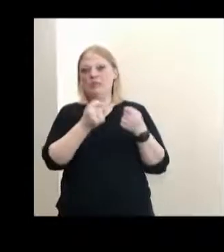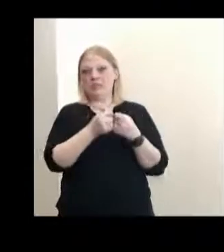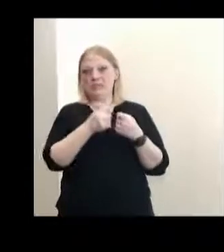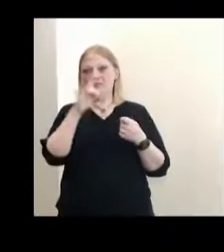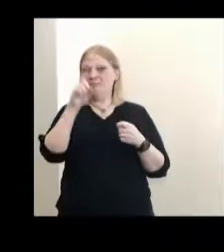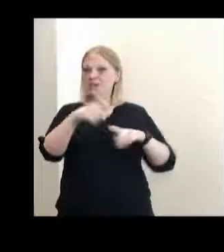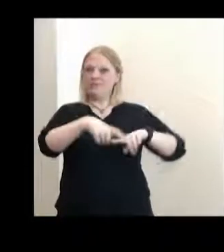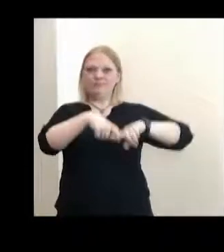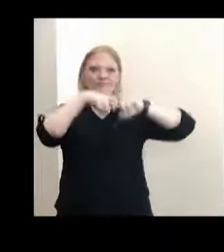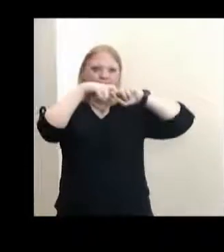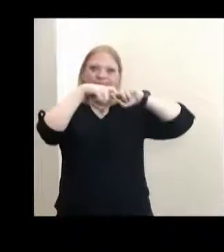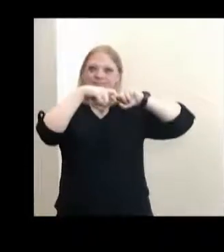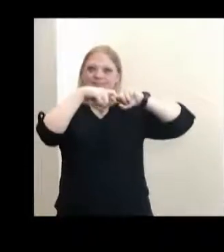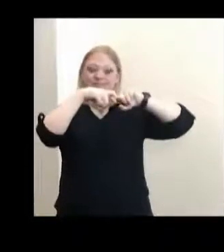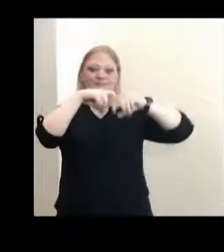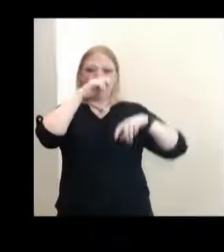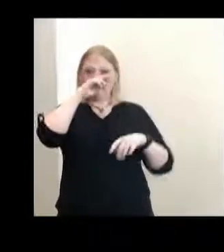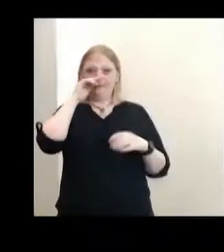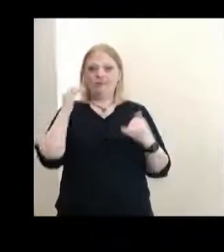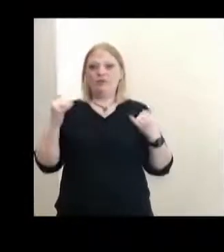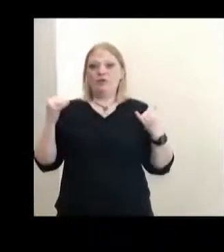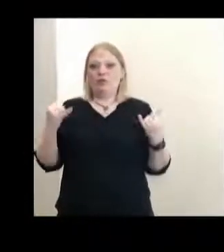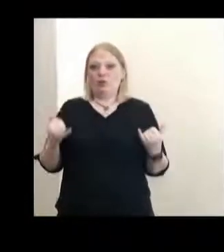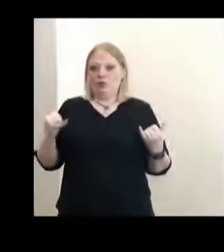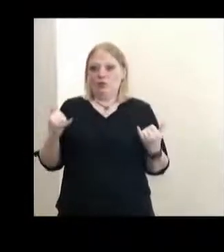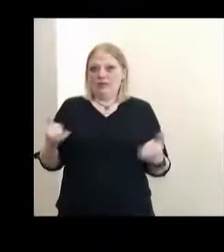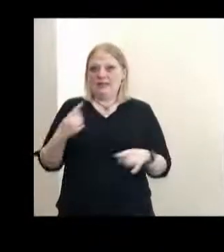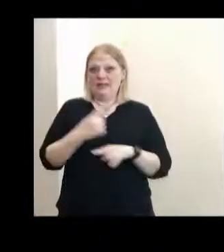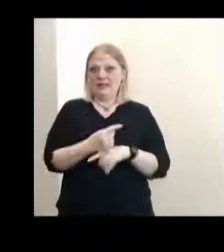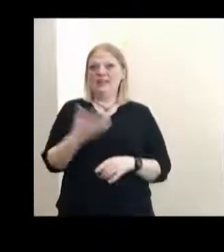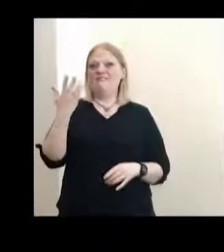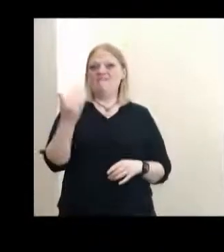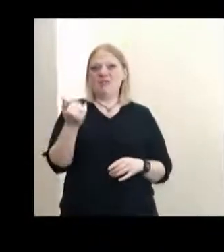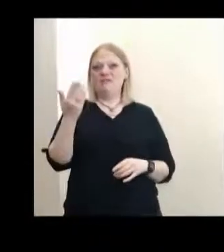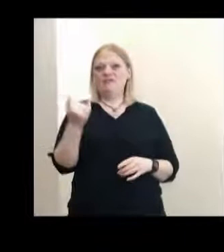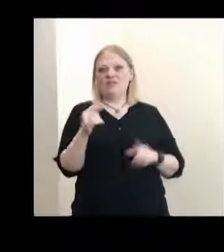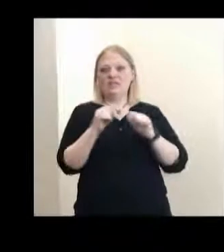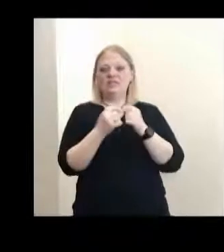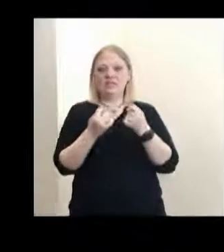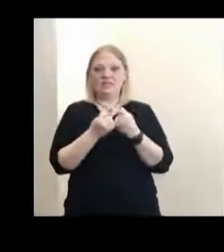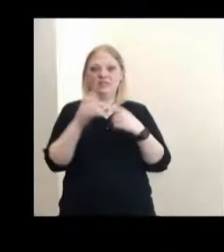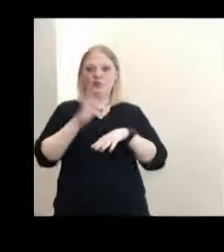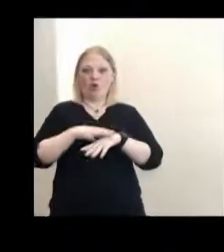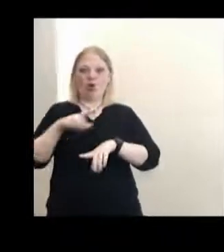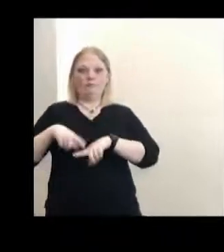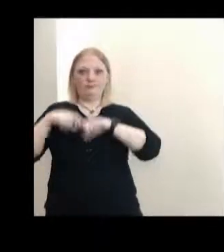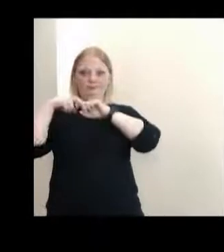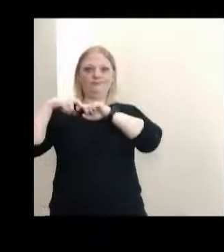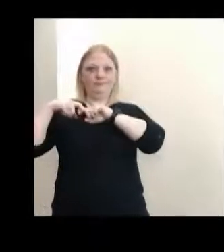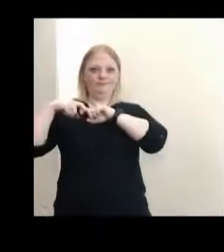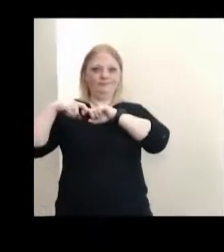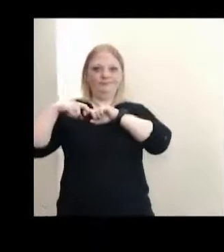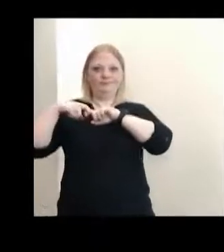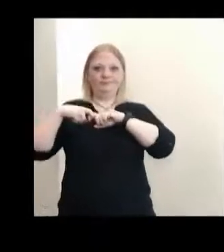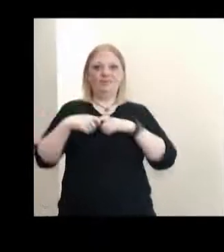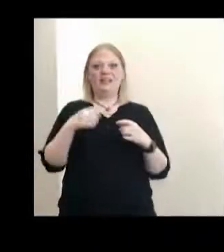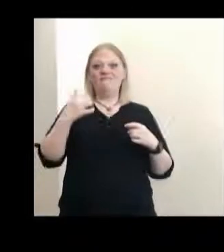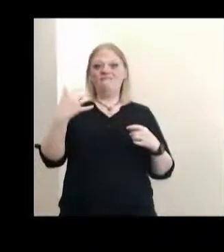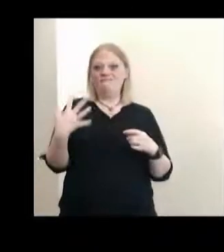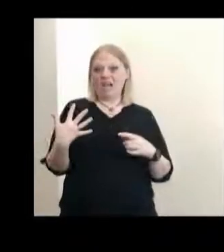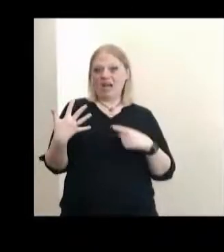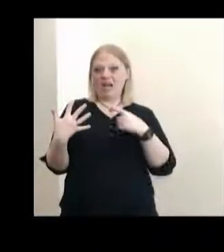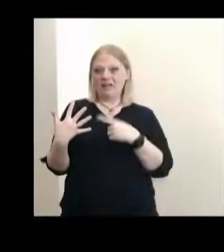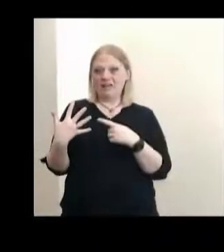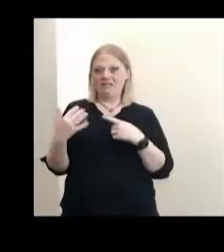put on pause. Currently today, there are 15 teams that are on pause, and actually 5 of those teams have